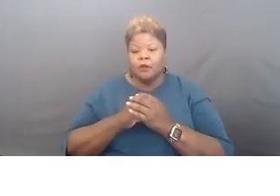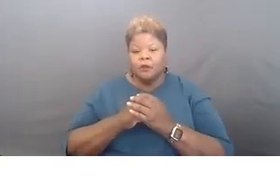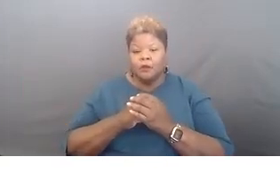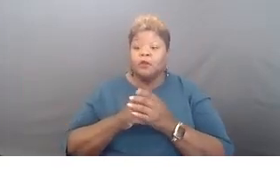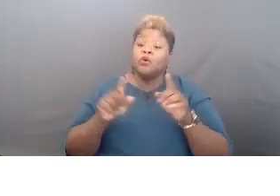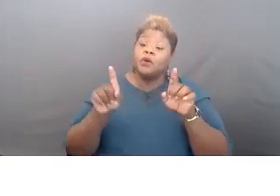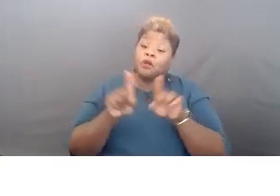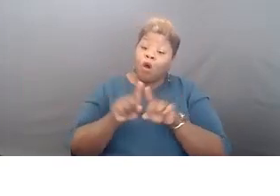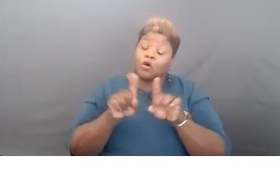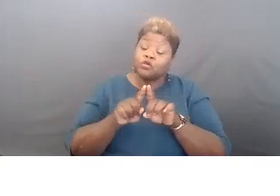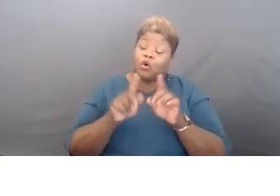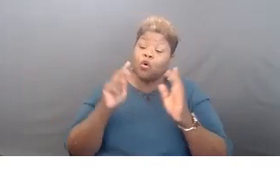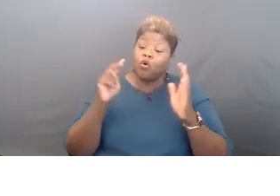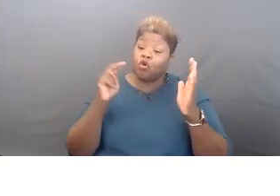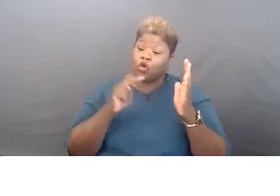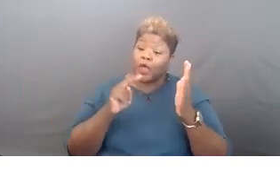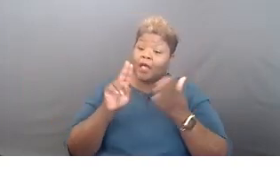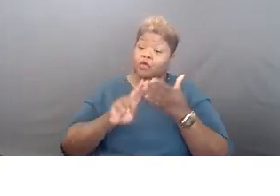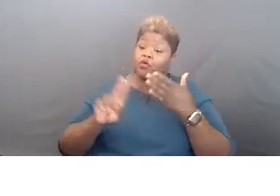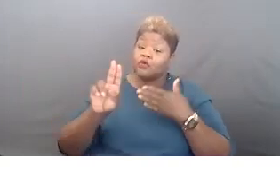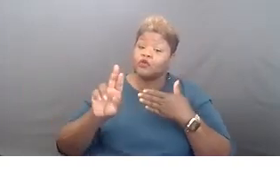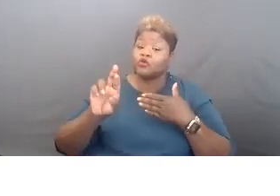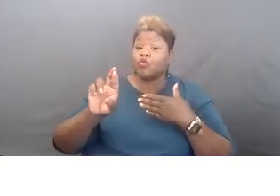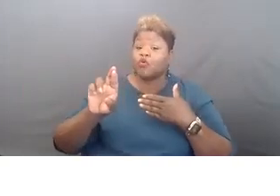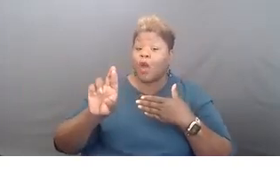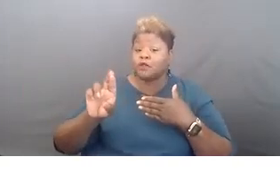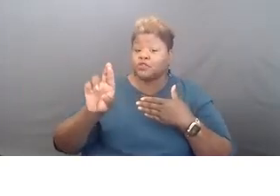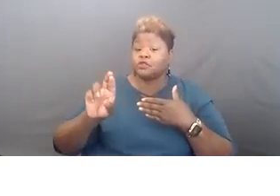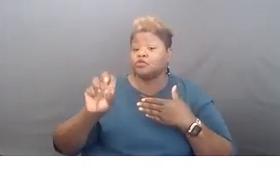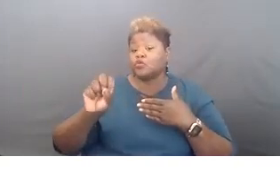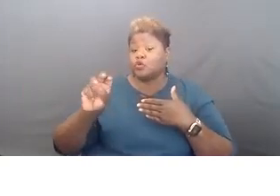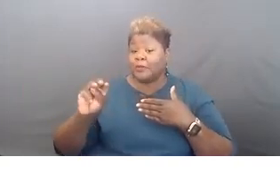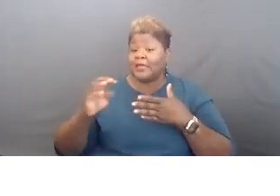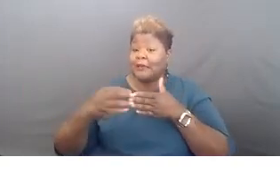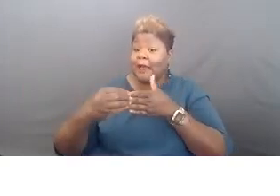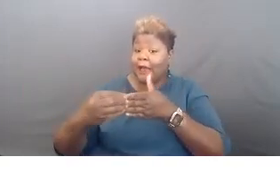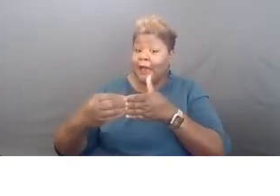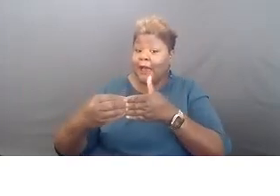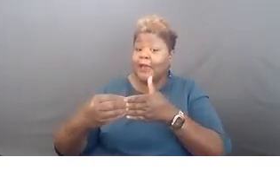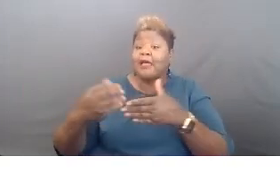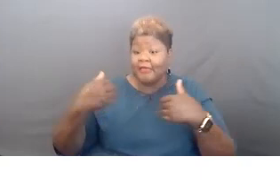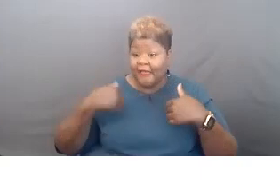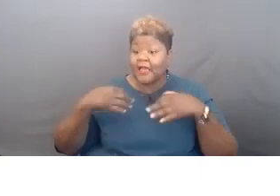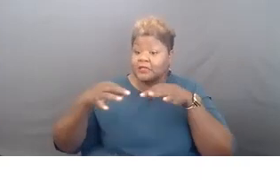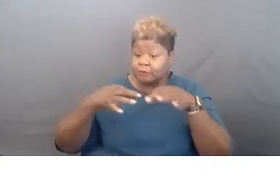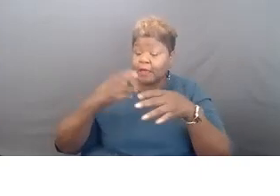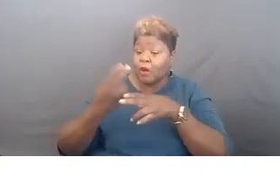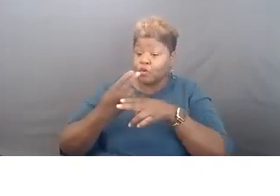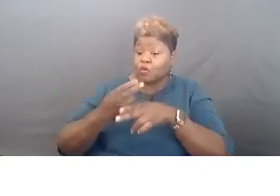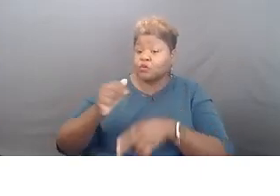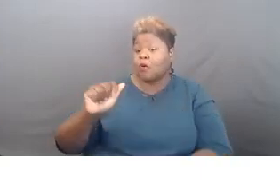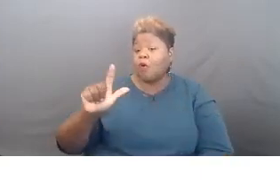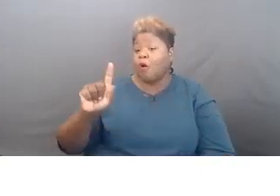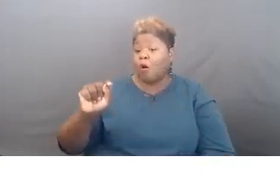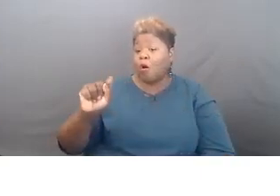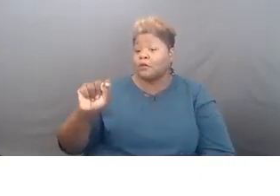you can also look at the University of Rochester social media guide. They also have a really good guide on alt text and making sure social media